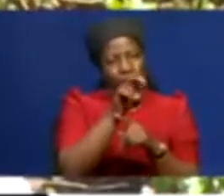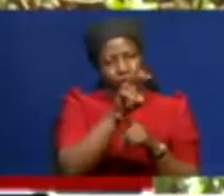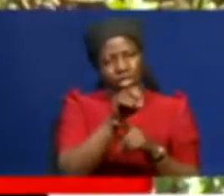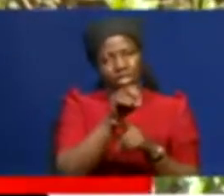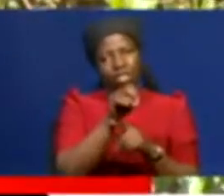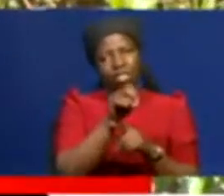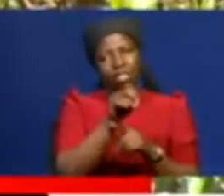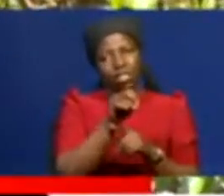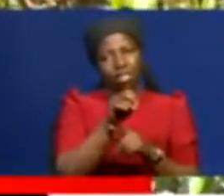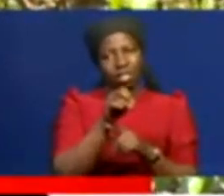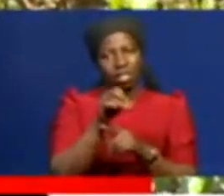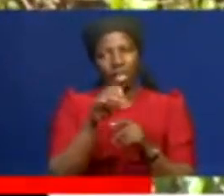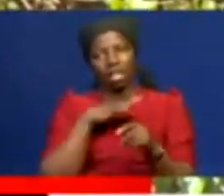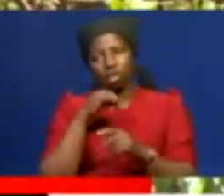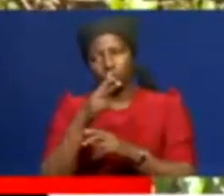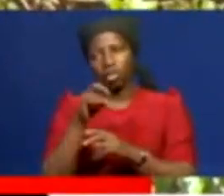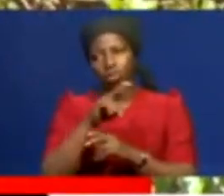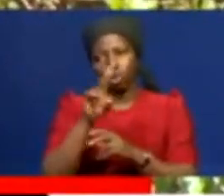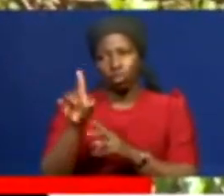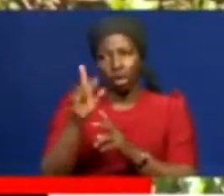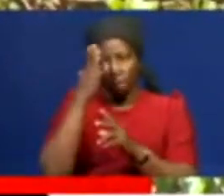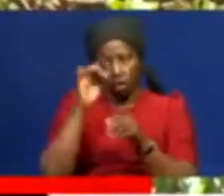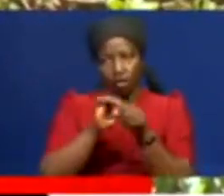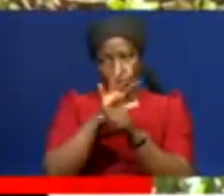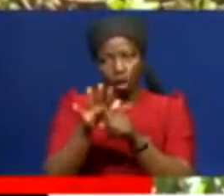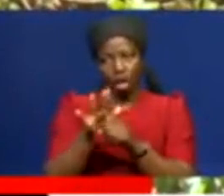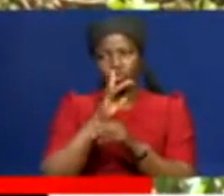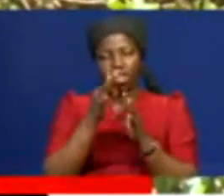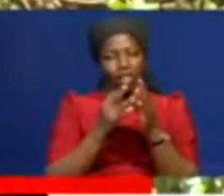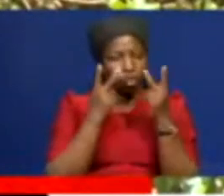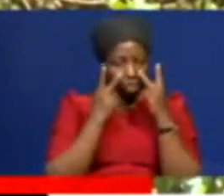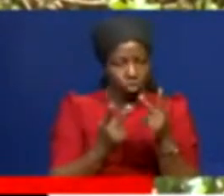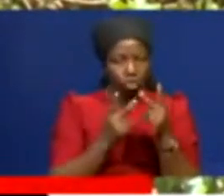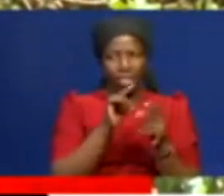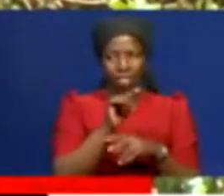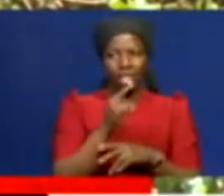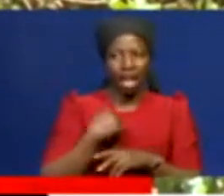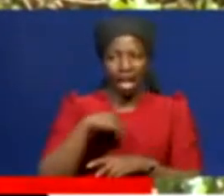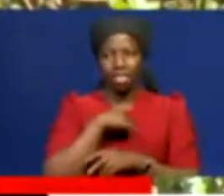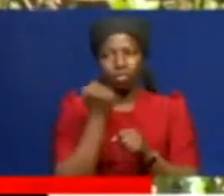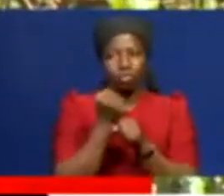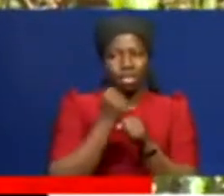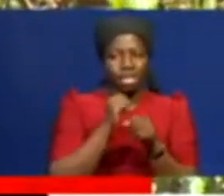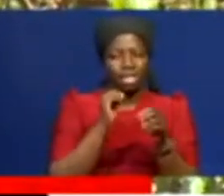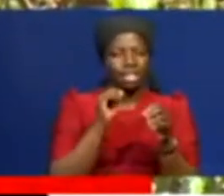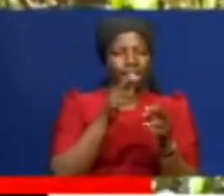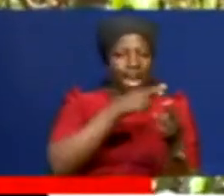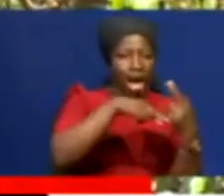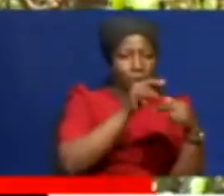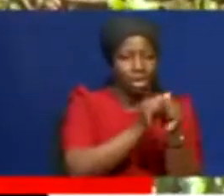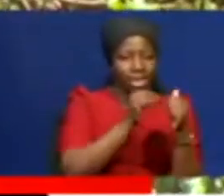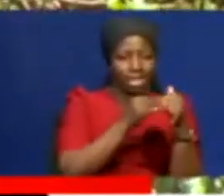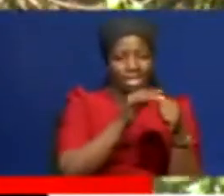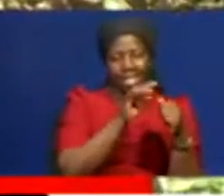2021, mm-hmm, due to COVID. So over and above, so if you look at it, we are doing the 18th edition of Dala Sevens, mm-hmm, this year,